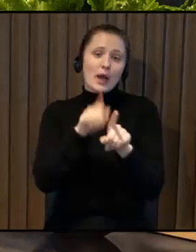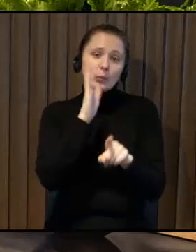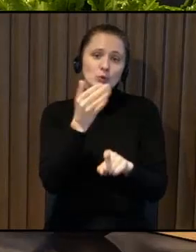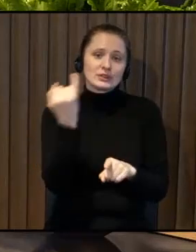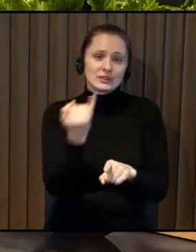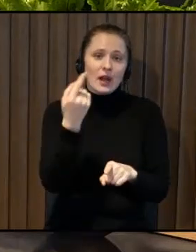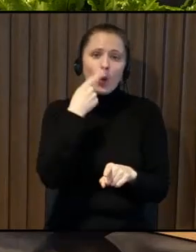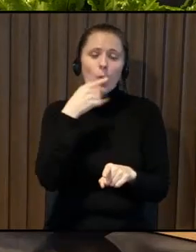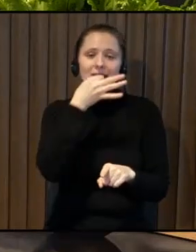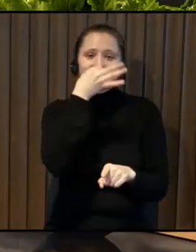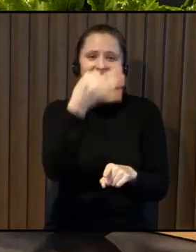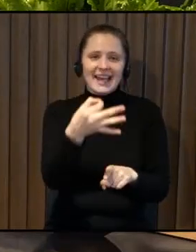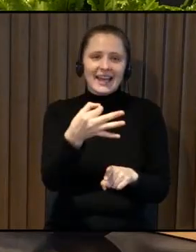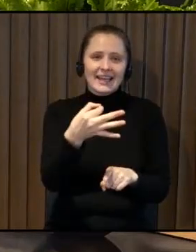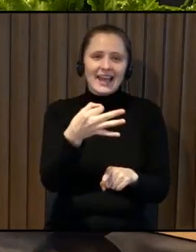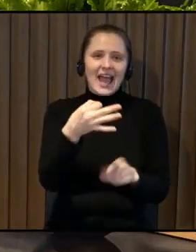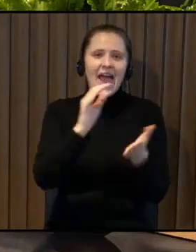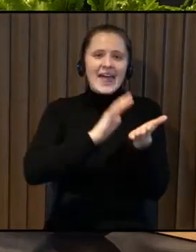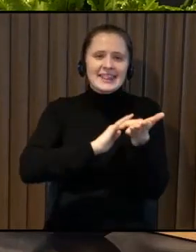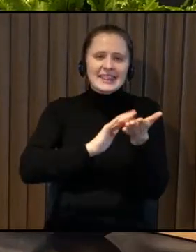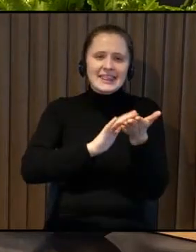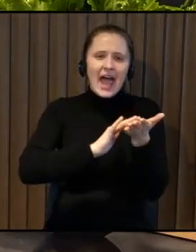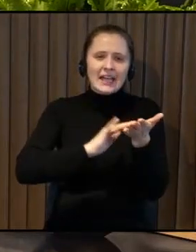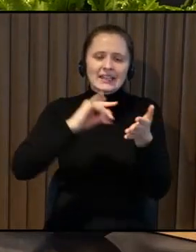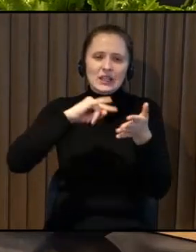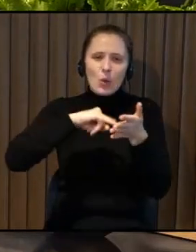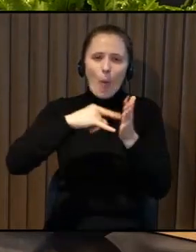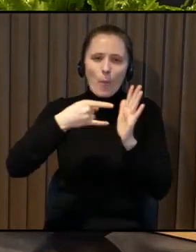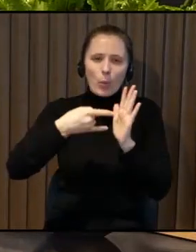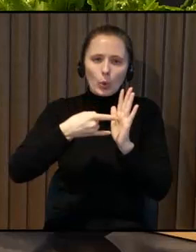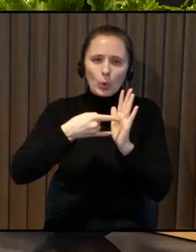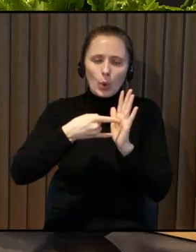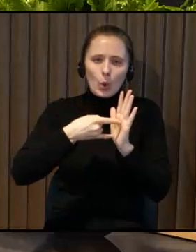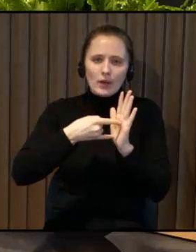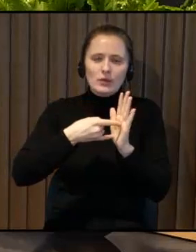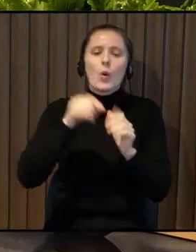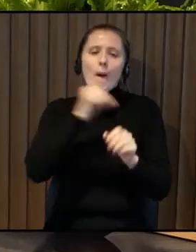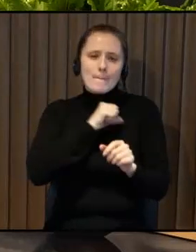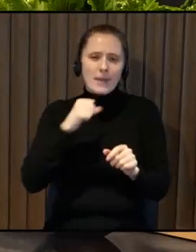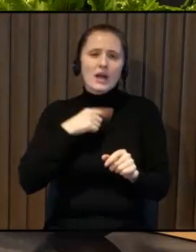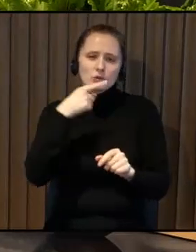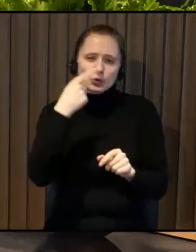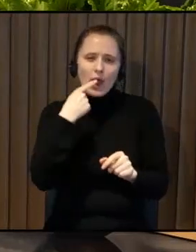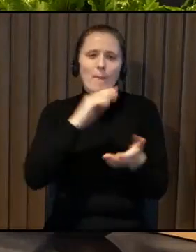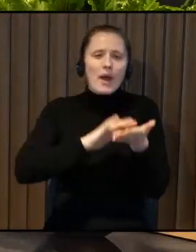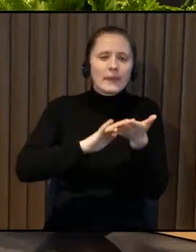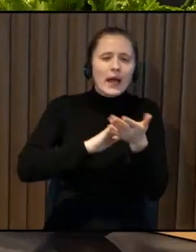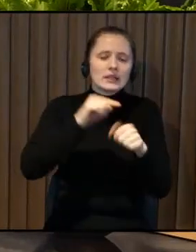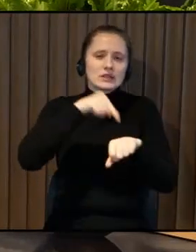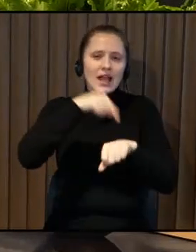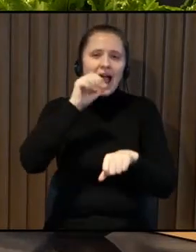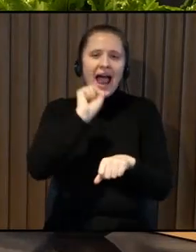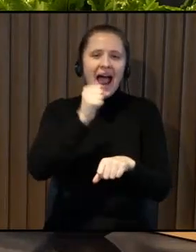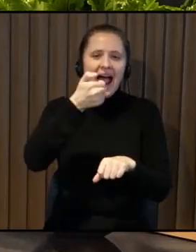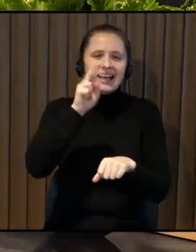get rains. I think you also would be interested in what